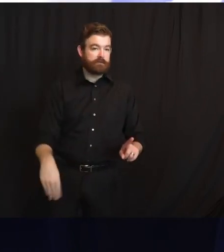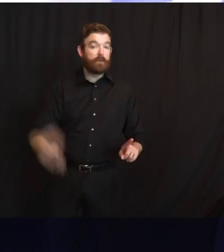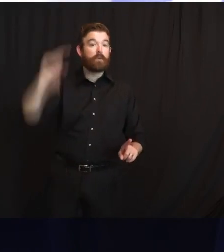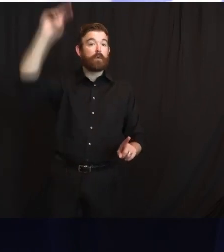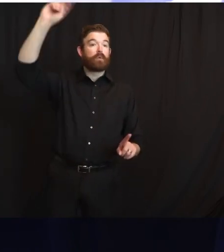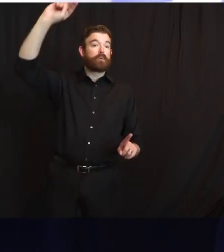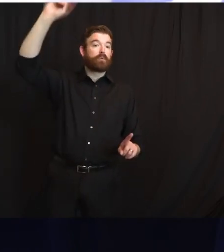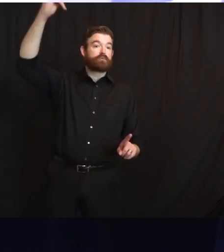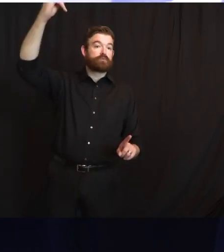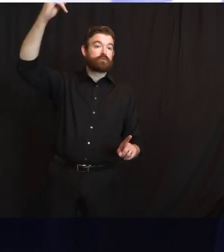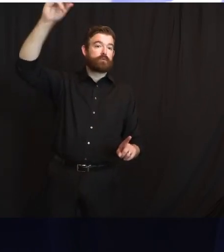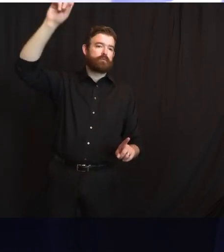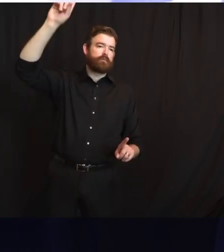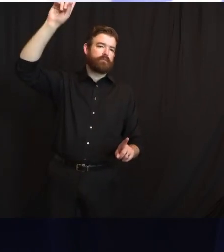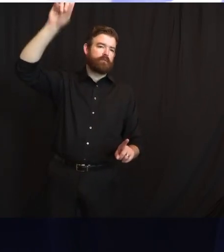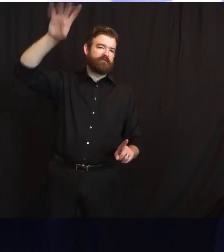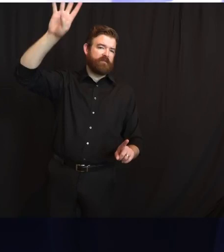state